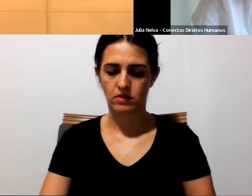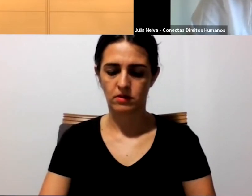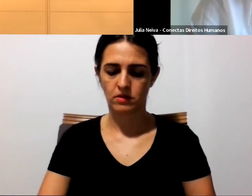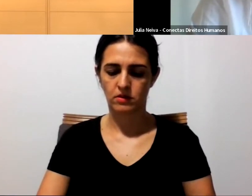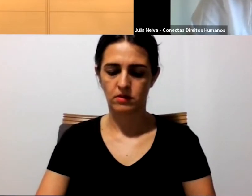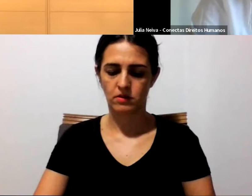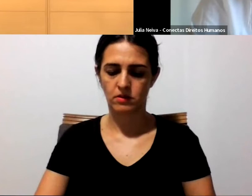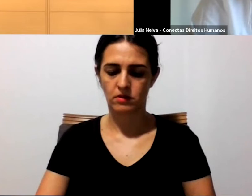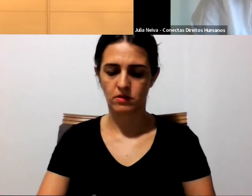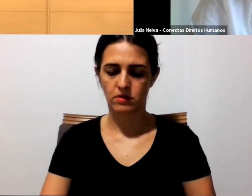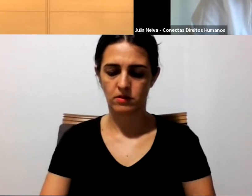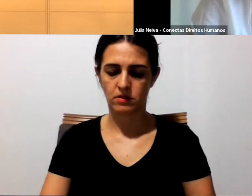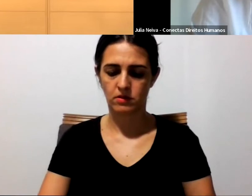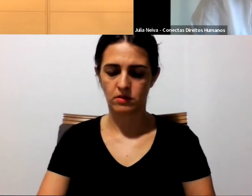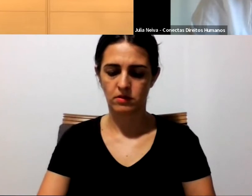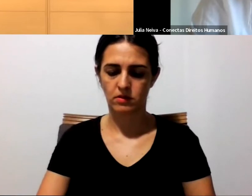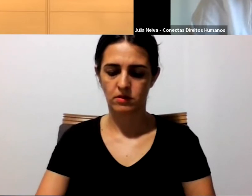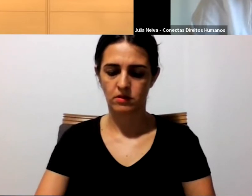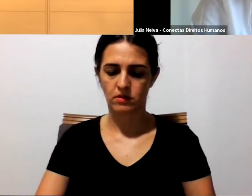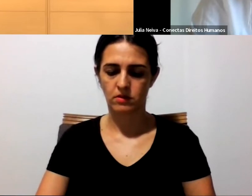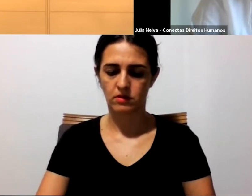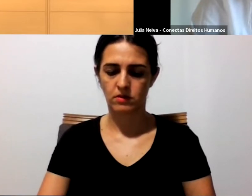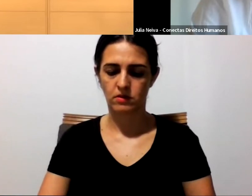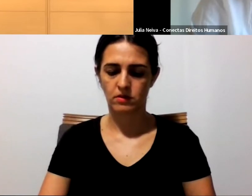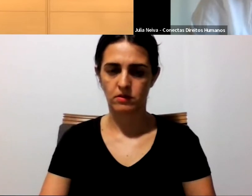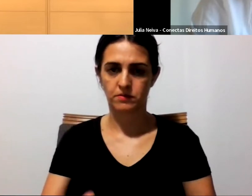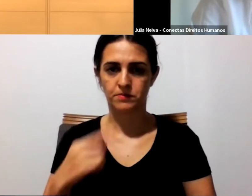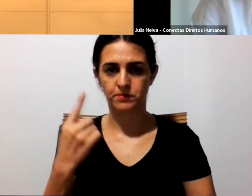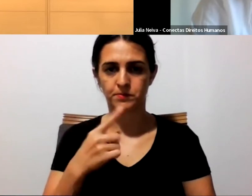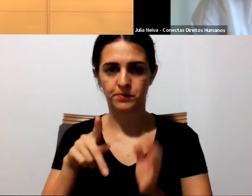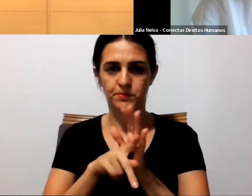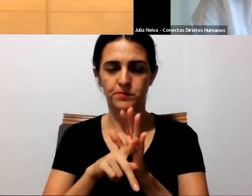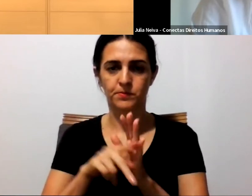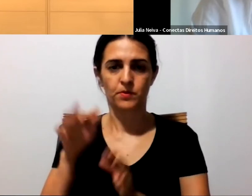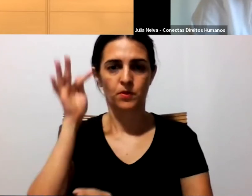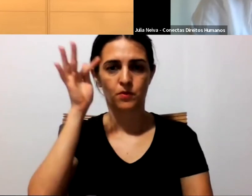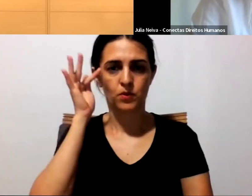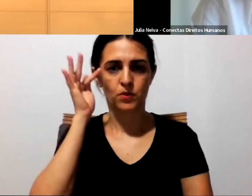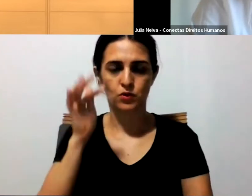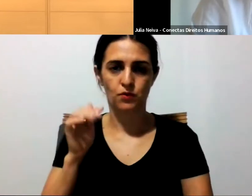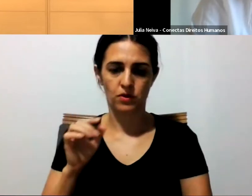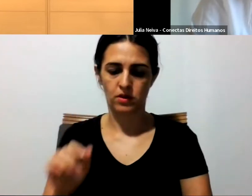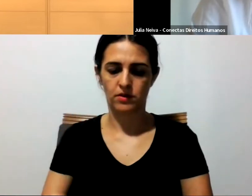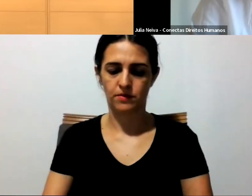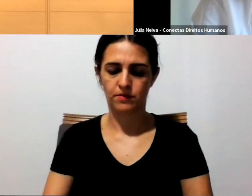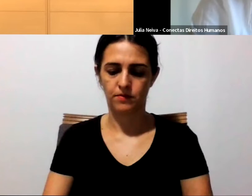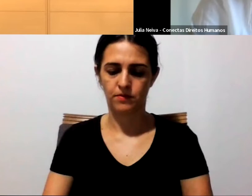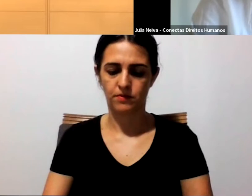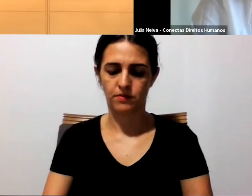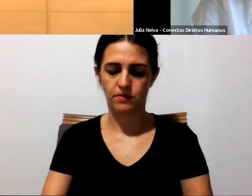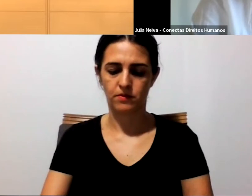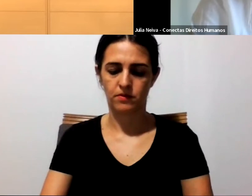And this also includes an ongoing dialogue with the business sector. We have excellent